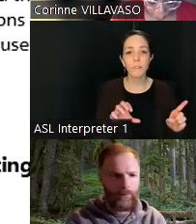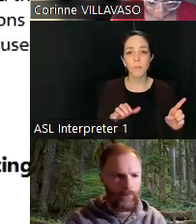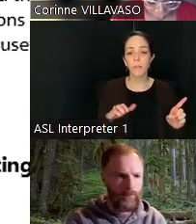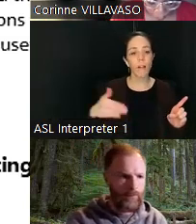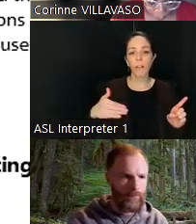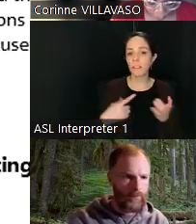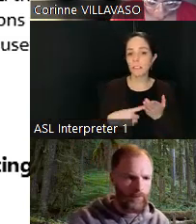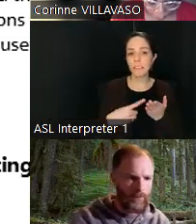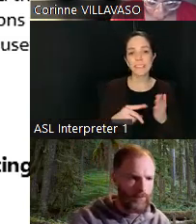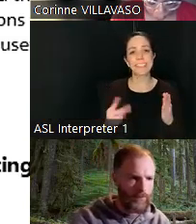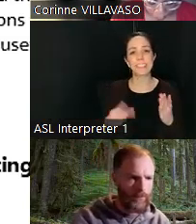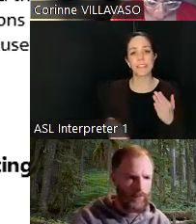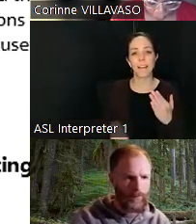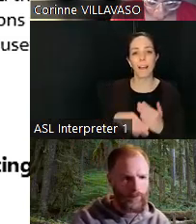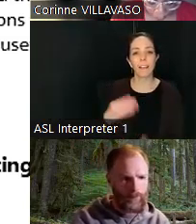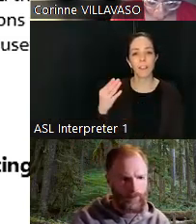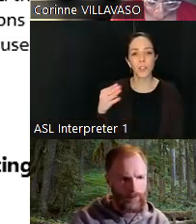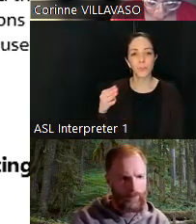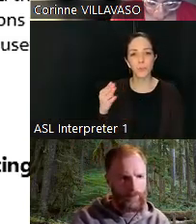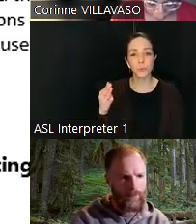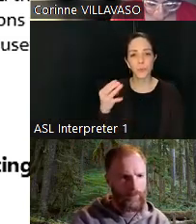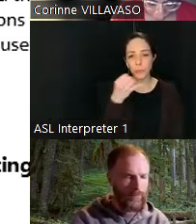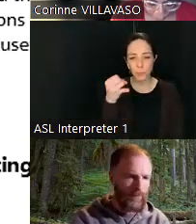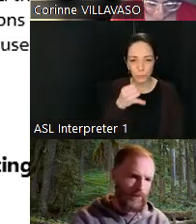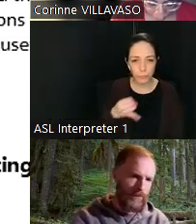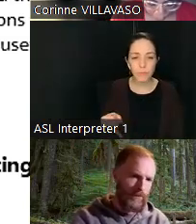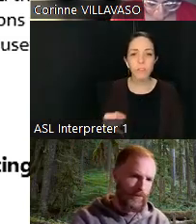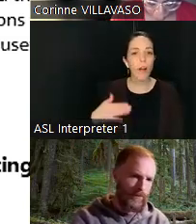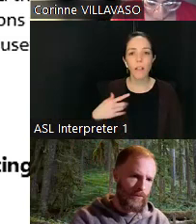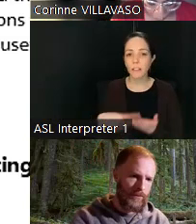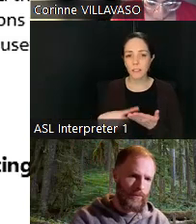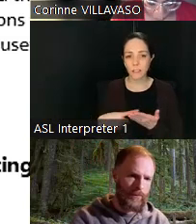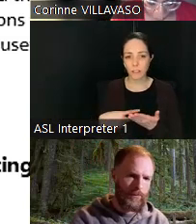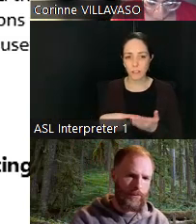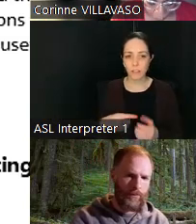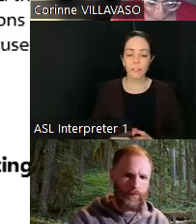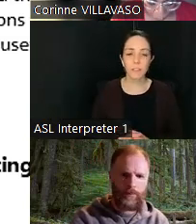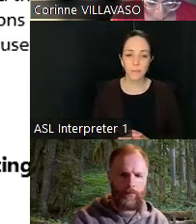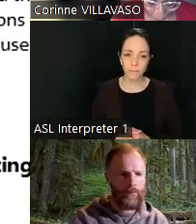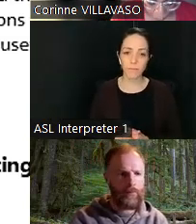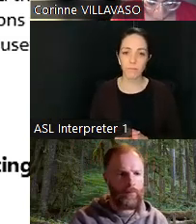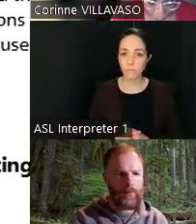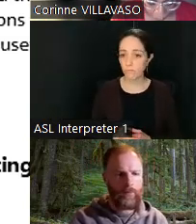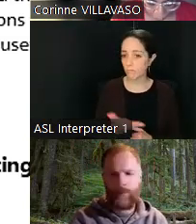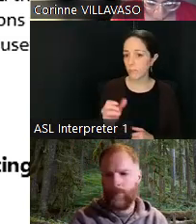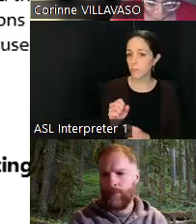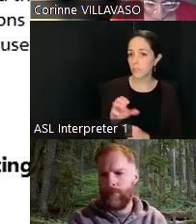the second half of it that's shown in the blue track changes here. So the subcommittee would need